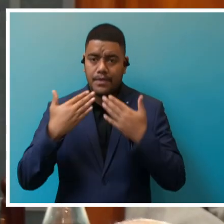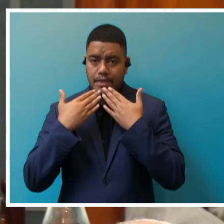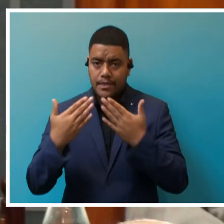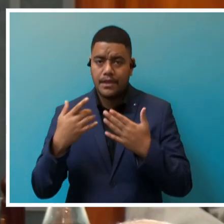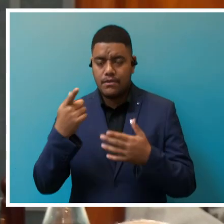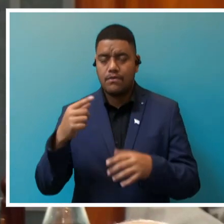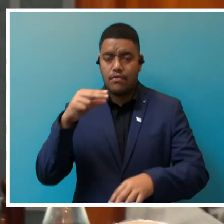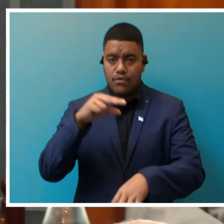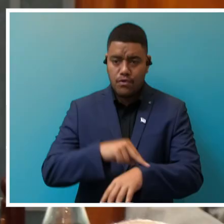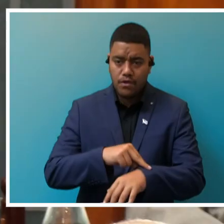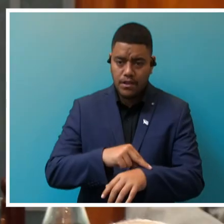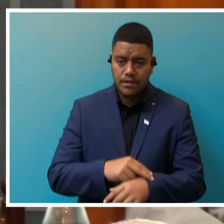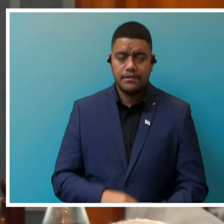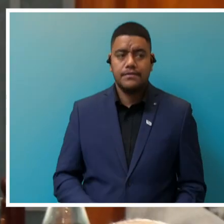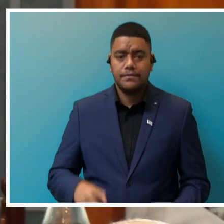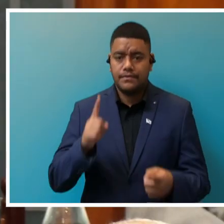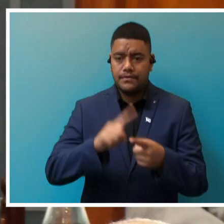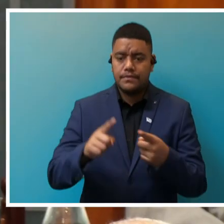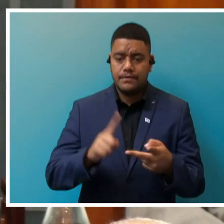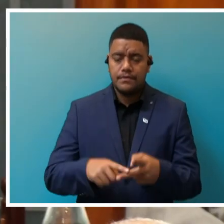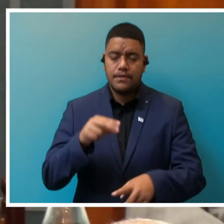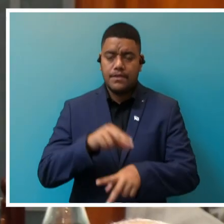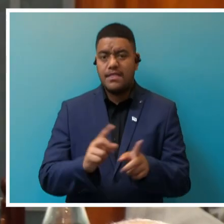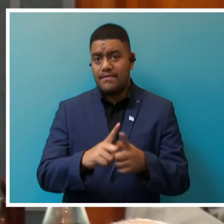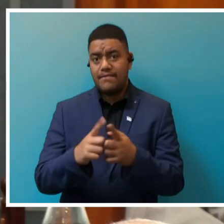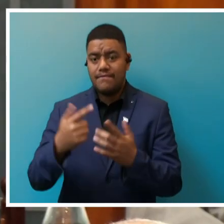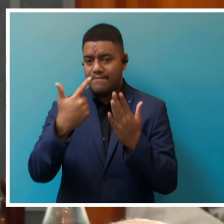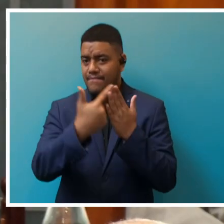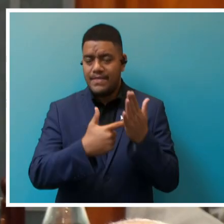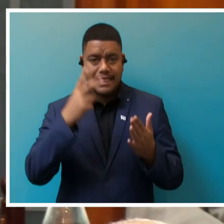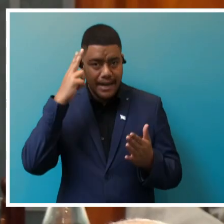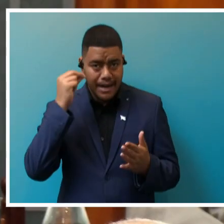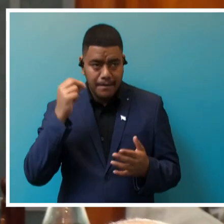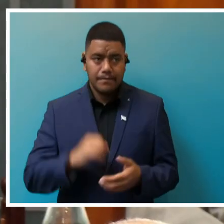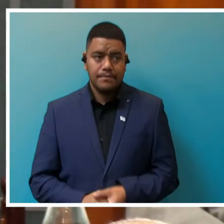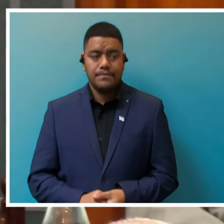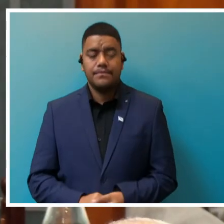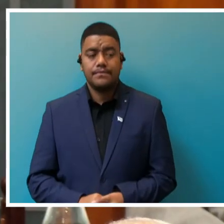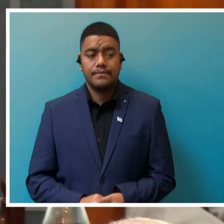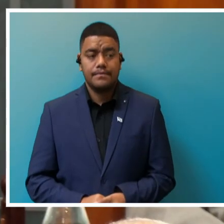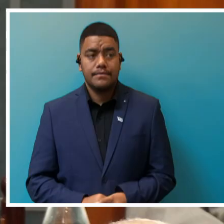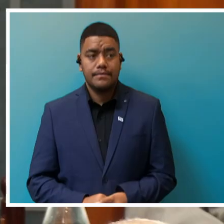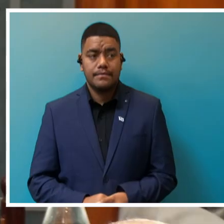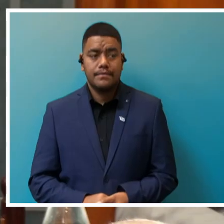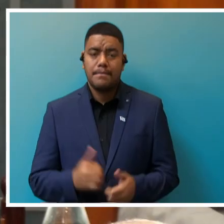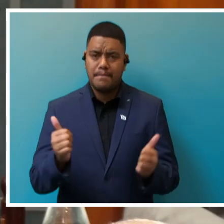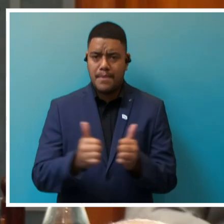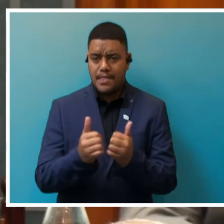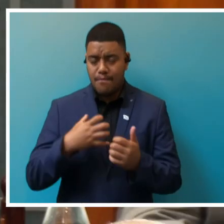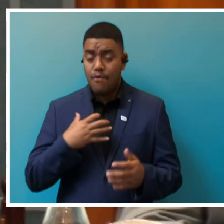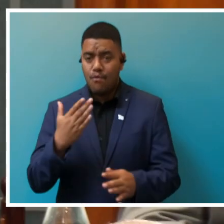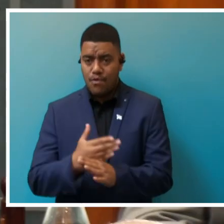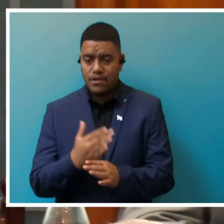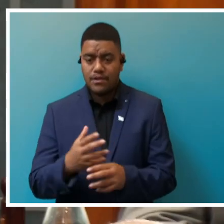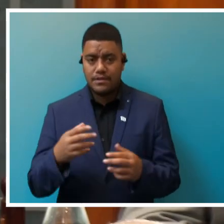Kawai, Dr. Lokana Singa, Mr. Manueli, Michael Rauna, and many more who worked tirelessly in